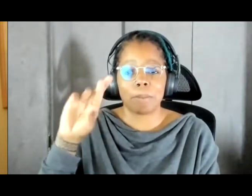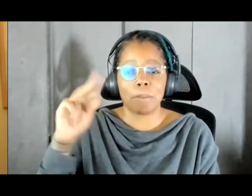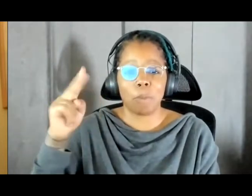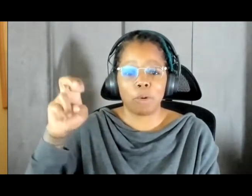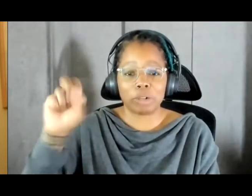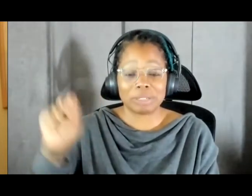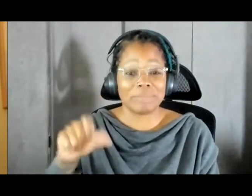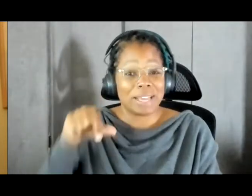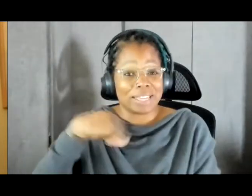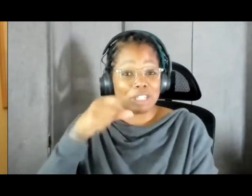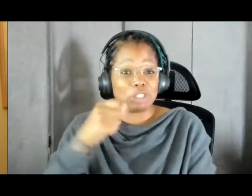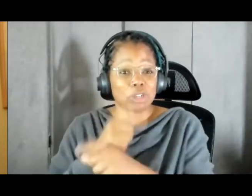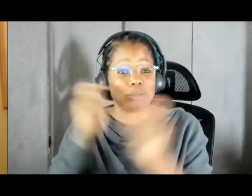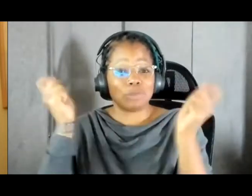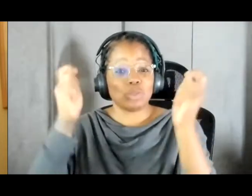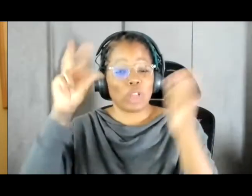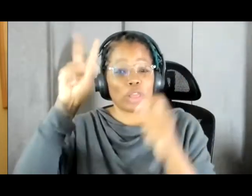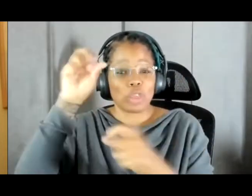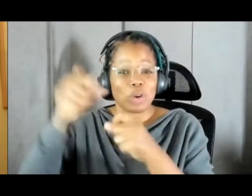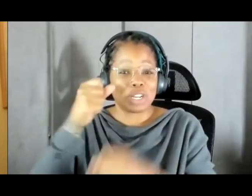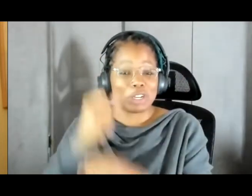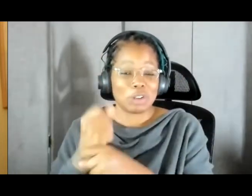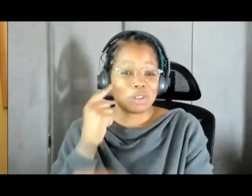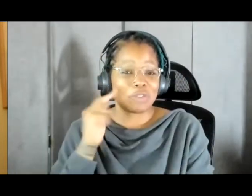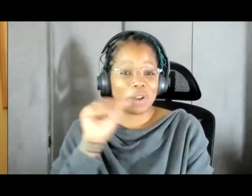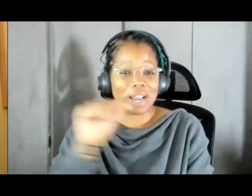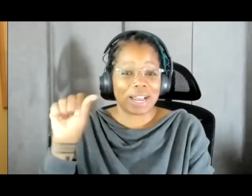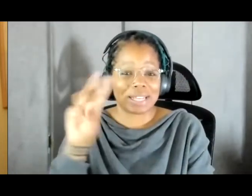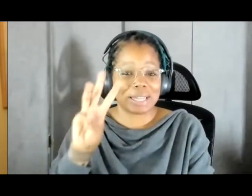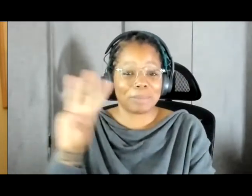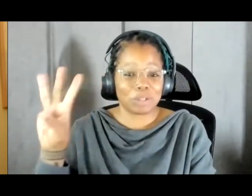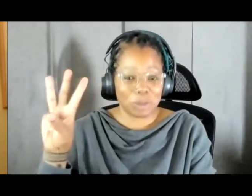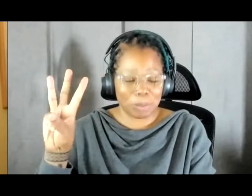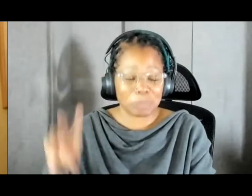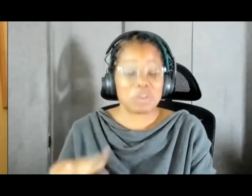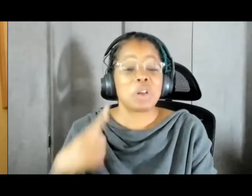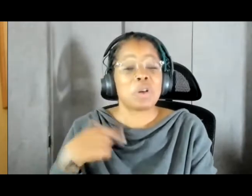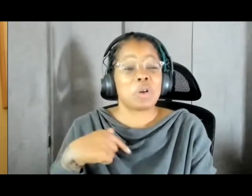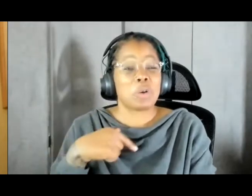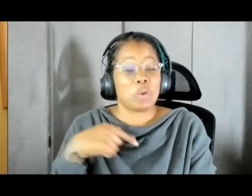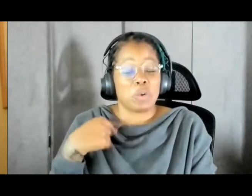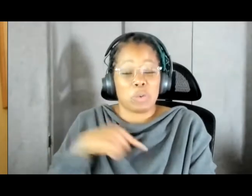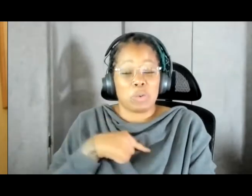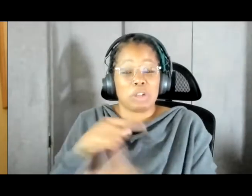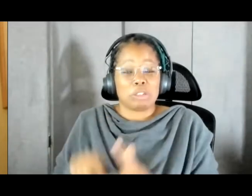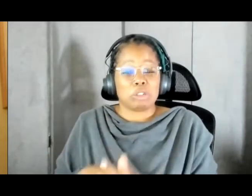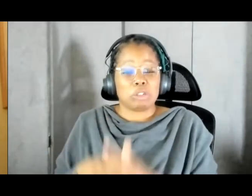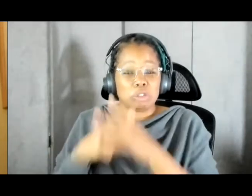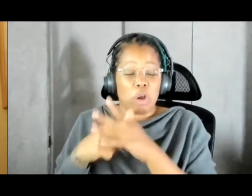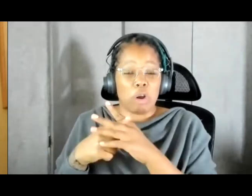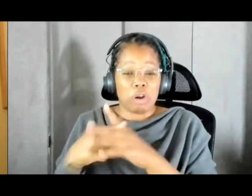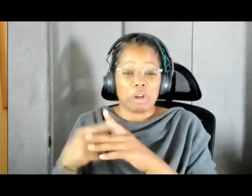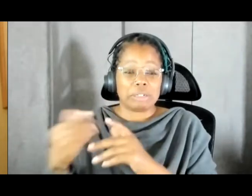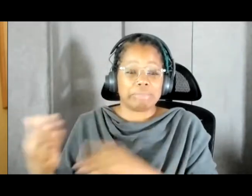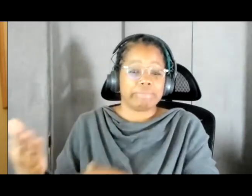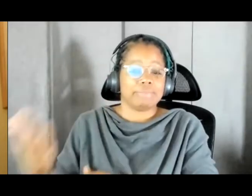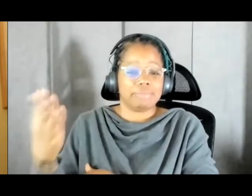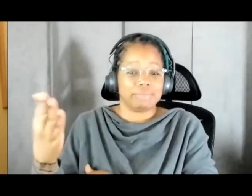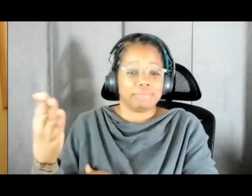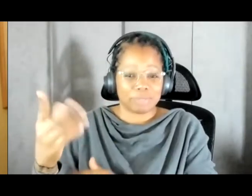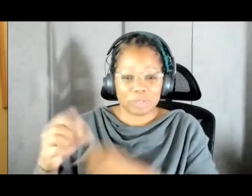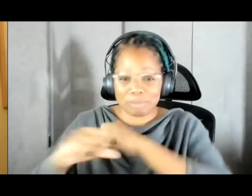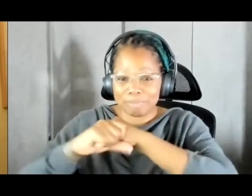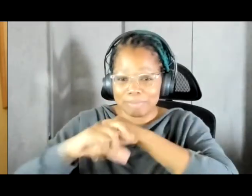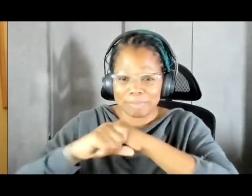celebrating 30 years of the Asian American Writers Workshop with a campaign we launched earlier this morning, AAWW at